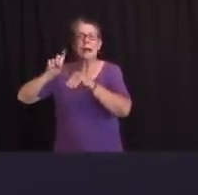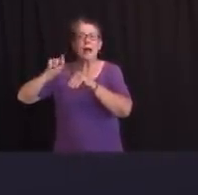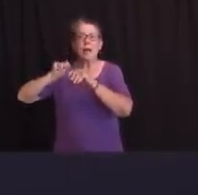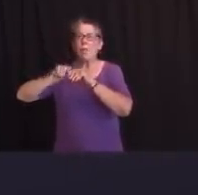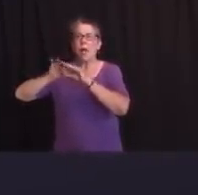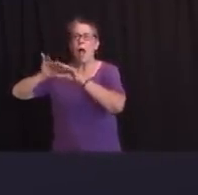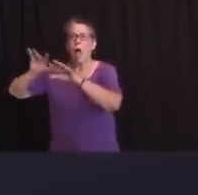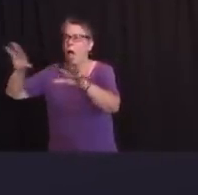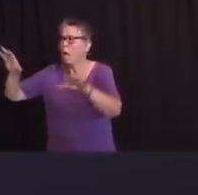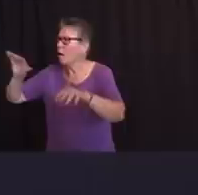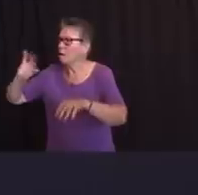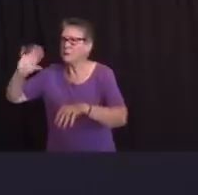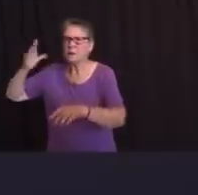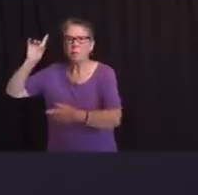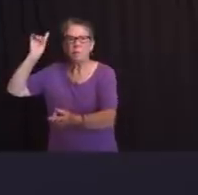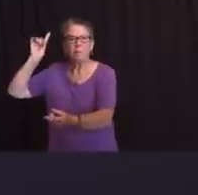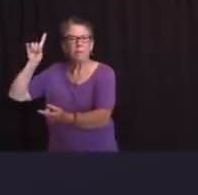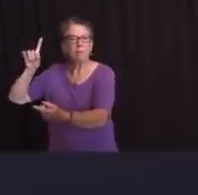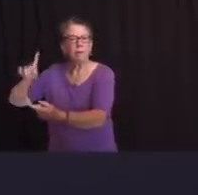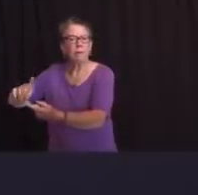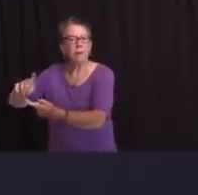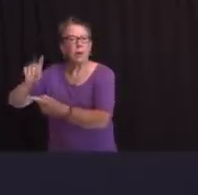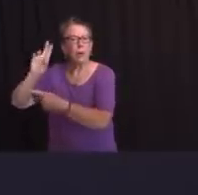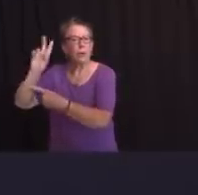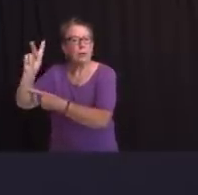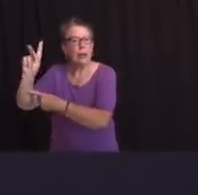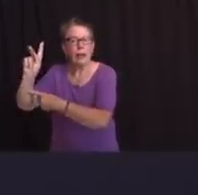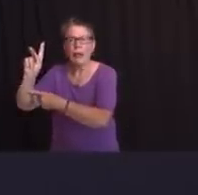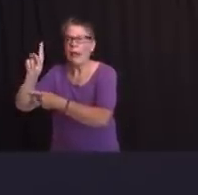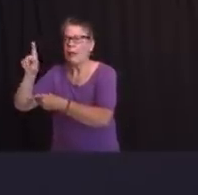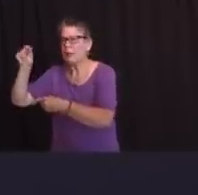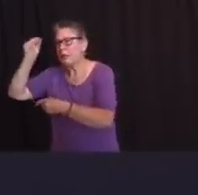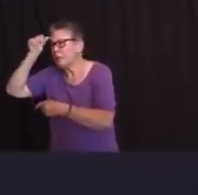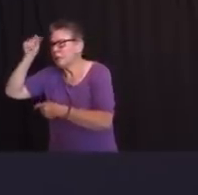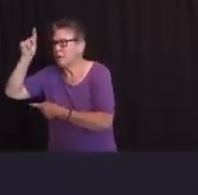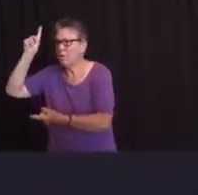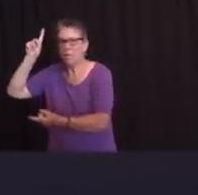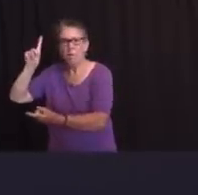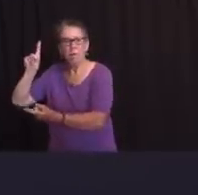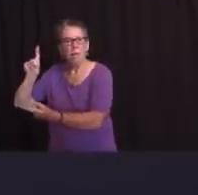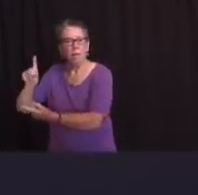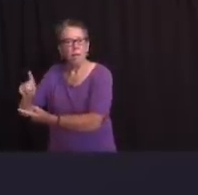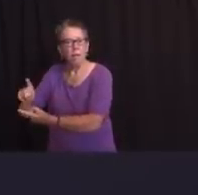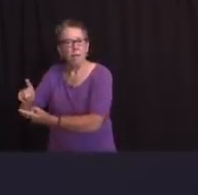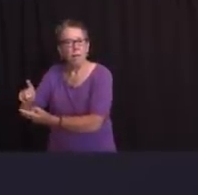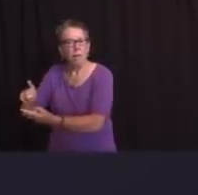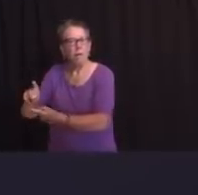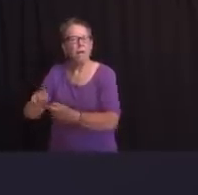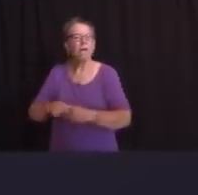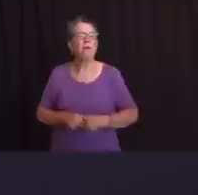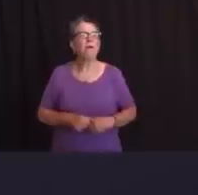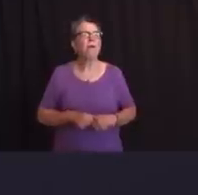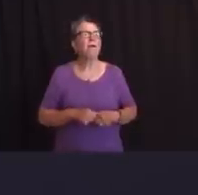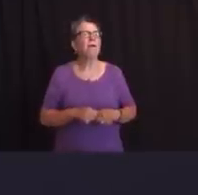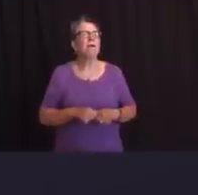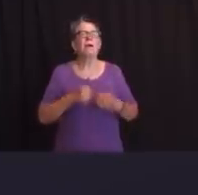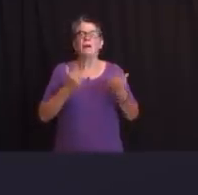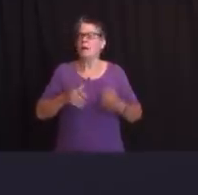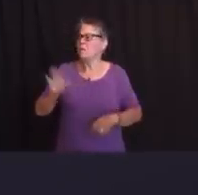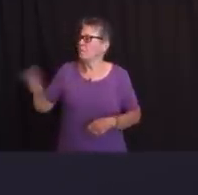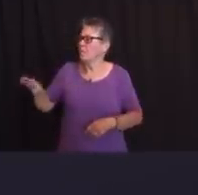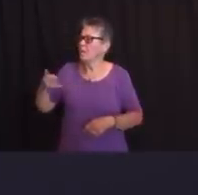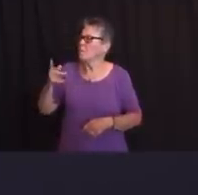always. Pat, we had some crazy weather last week. Anything on that? I mentioned we got a new trooper